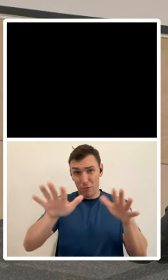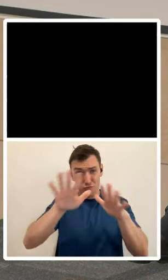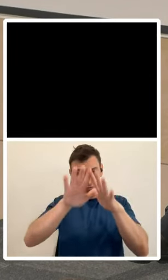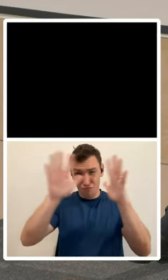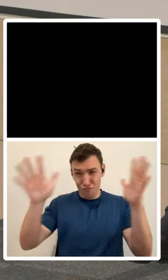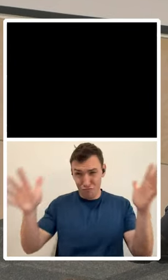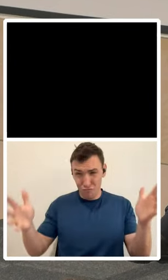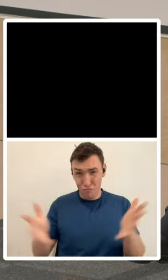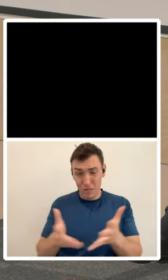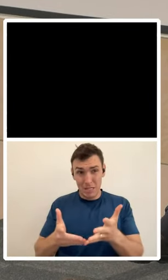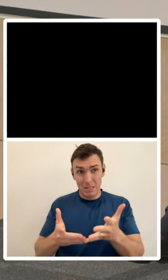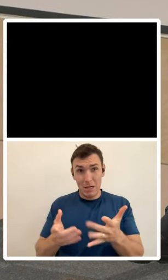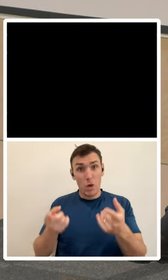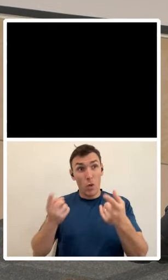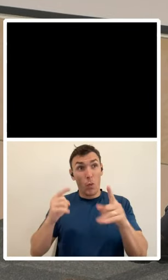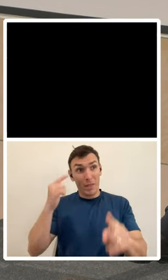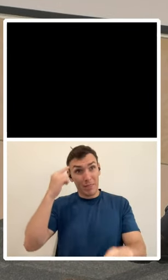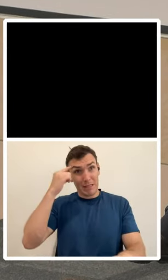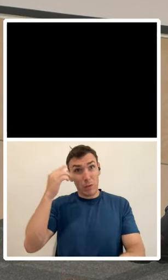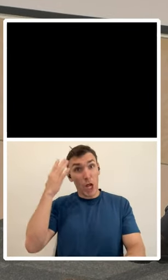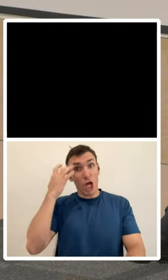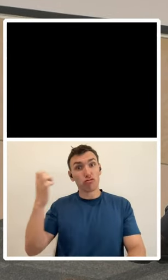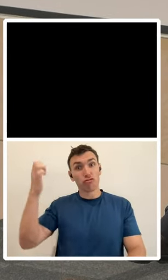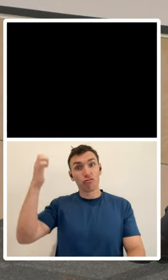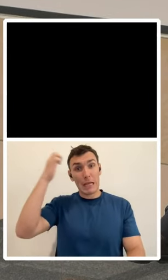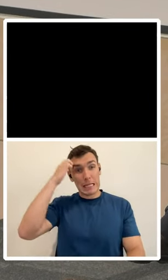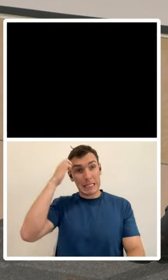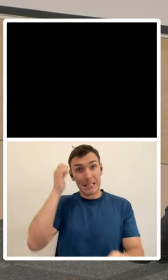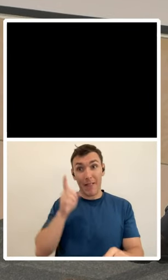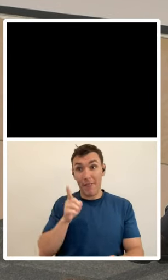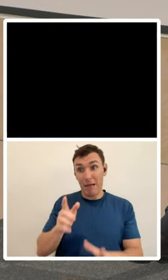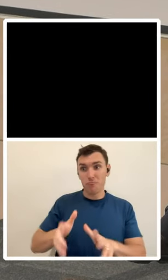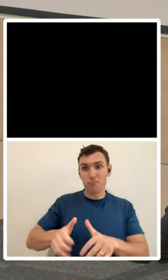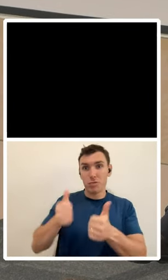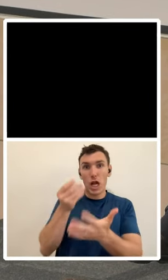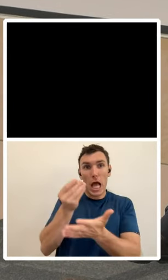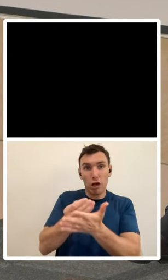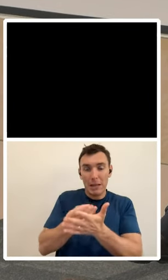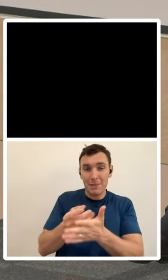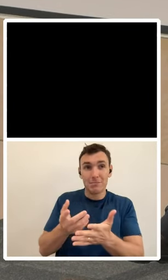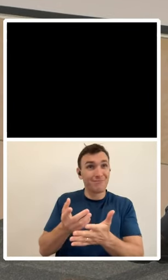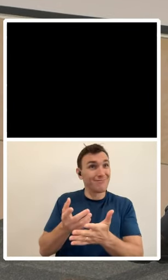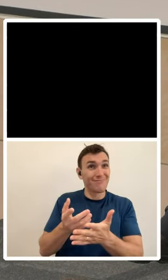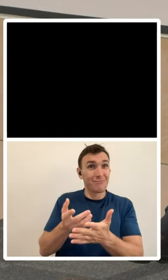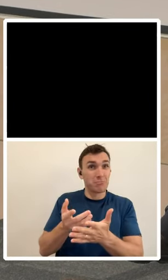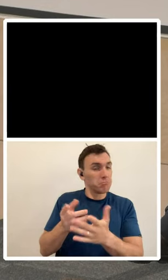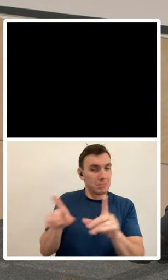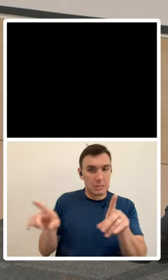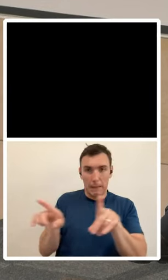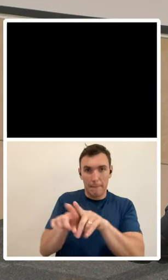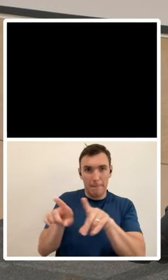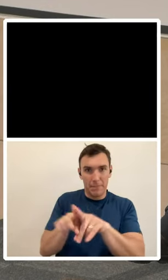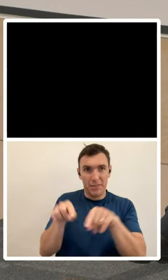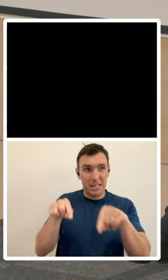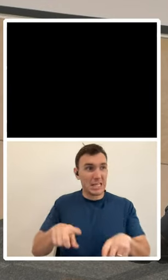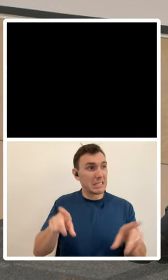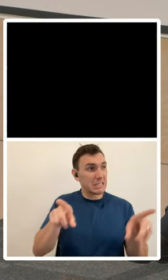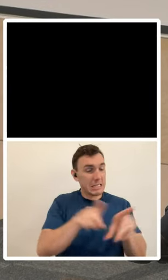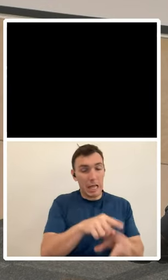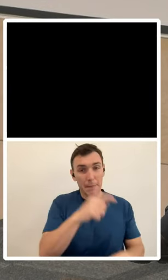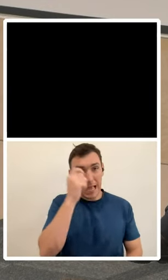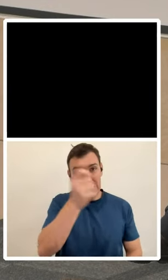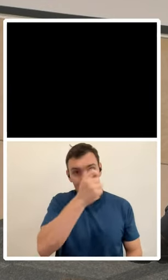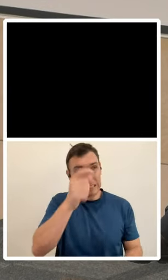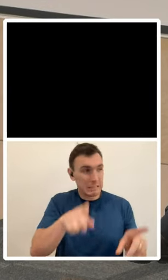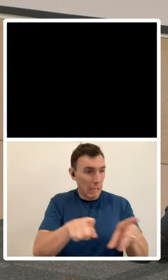messages every day. It's the same in Australia. It's the same in Australia. It's the same in Italy. It's the same in the US. The direction of travel is the same. Basically, there's